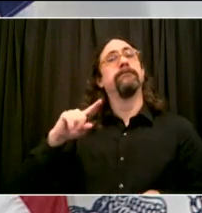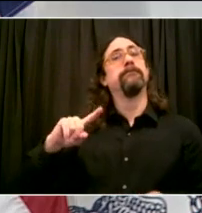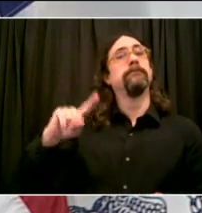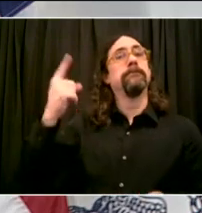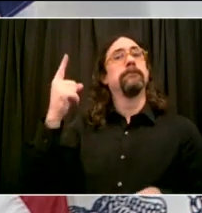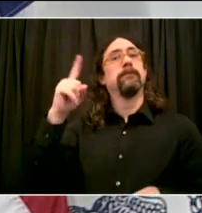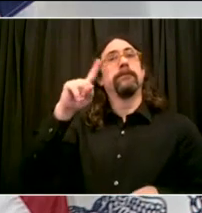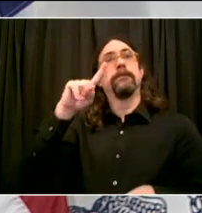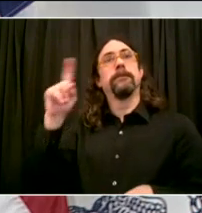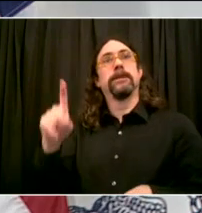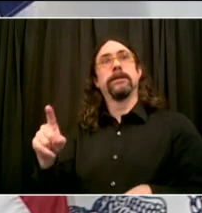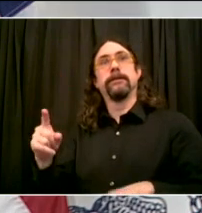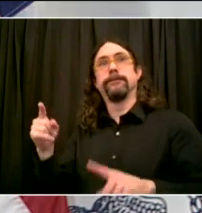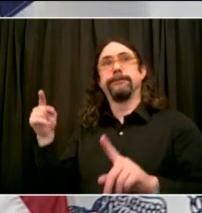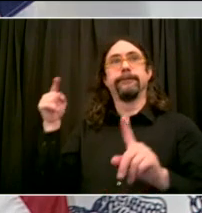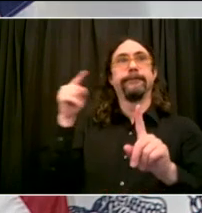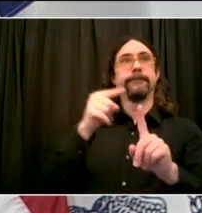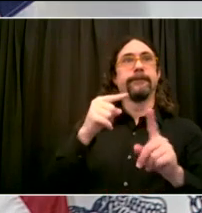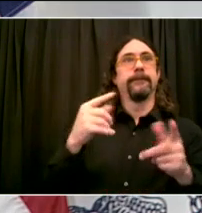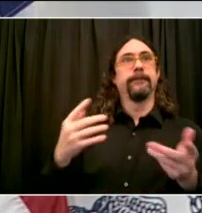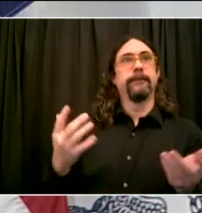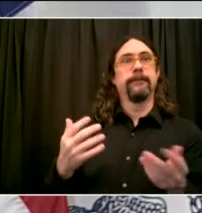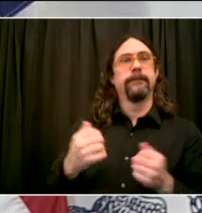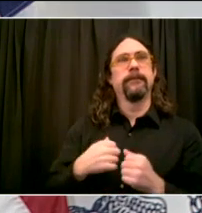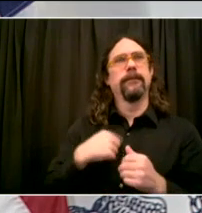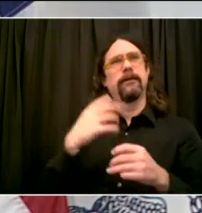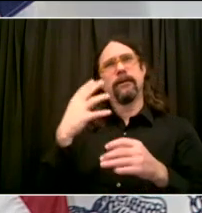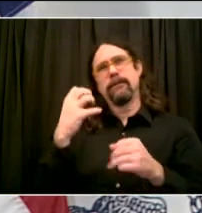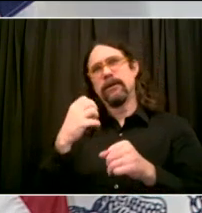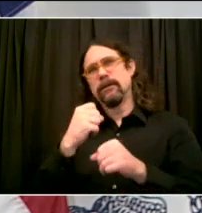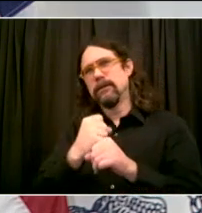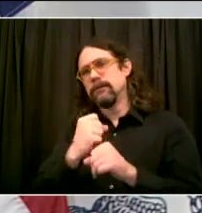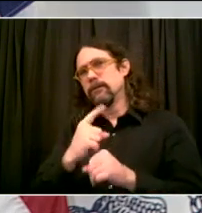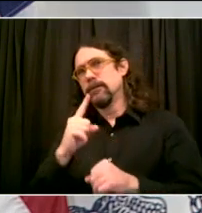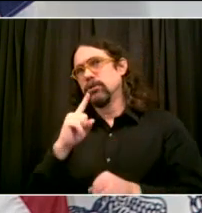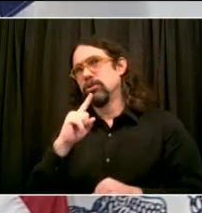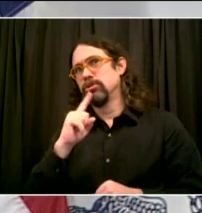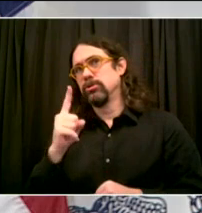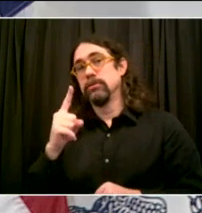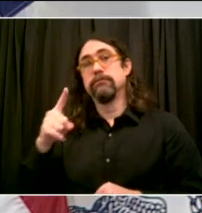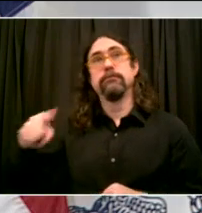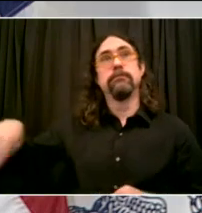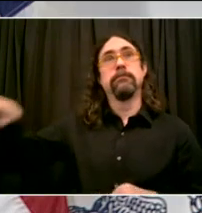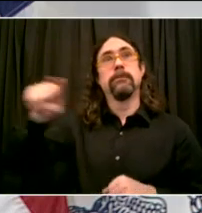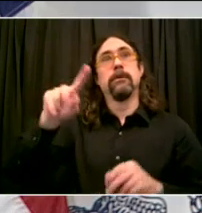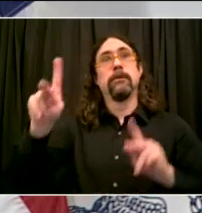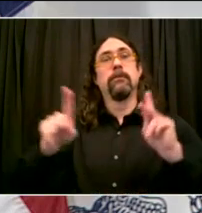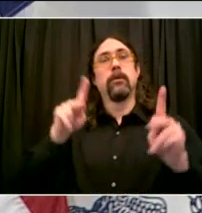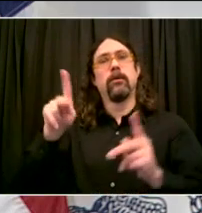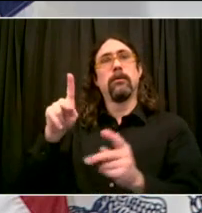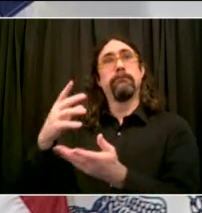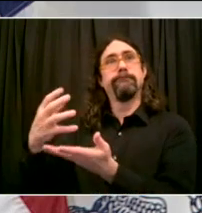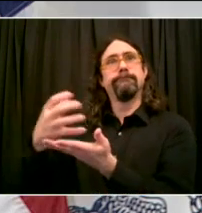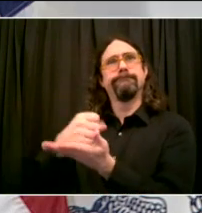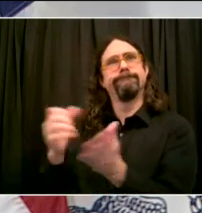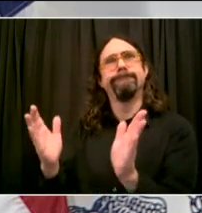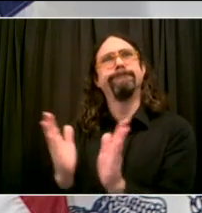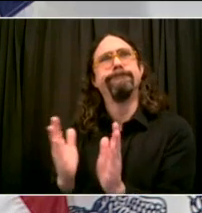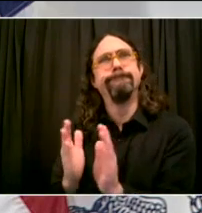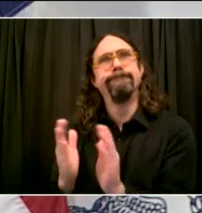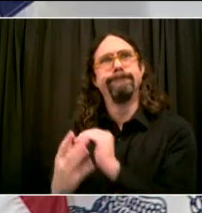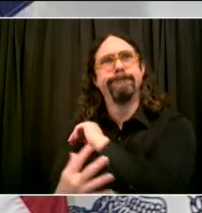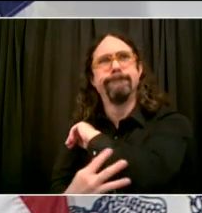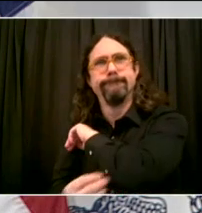low income and immigrants are getting the message. What specifically is the